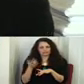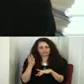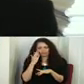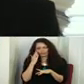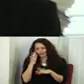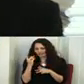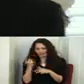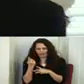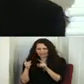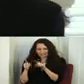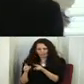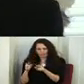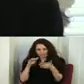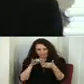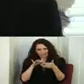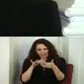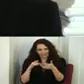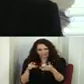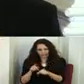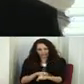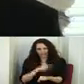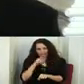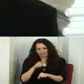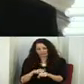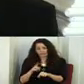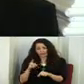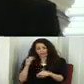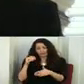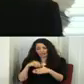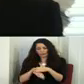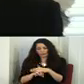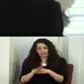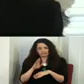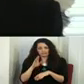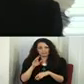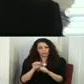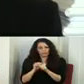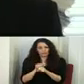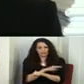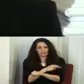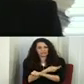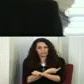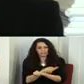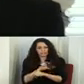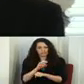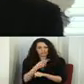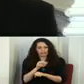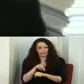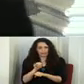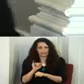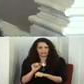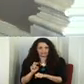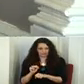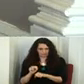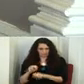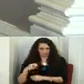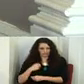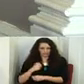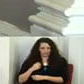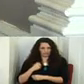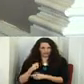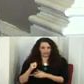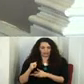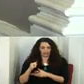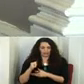you are studying for a long time, and went to work as a hospital chaplain in the hospital in London, Ontario. Now, at